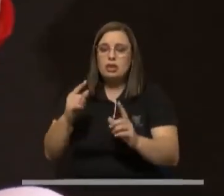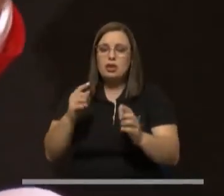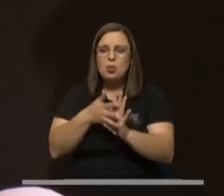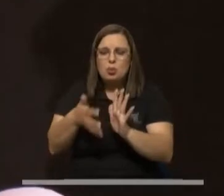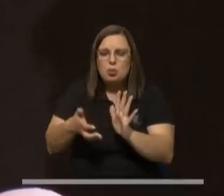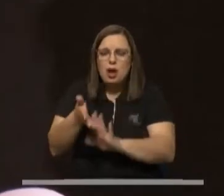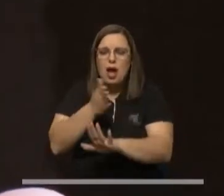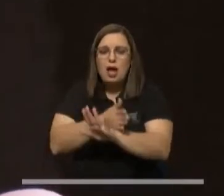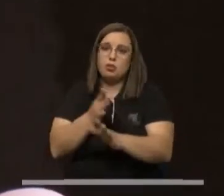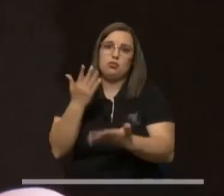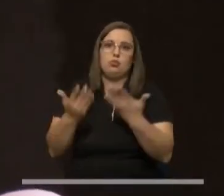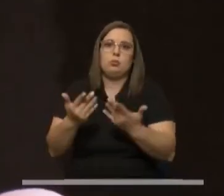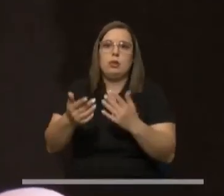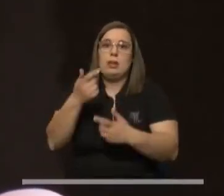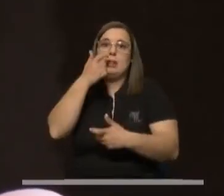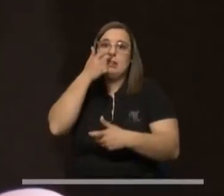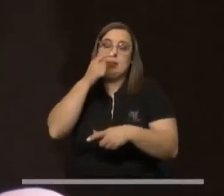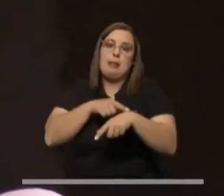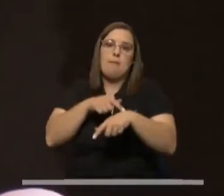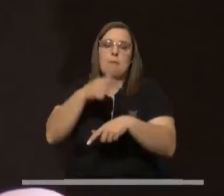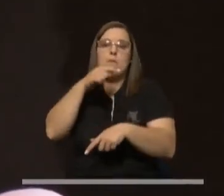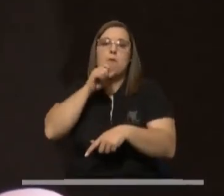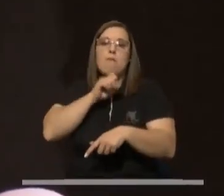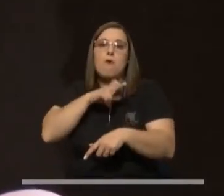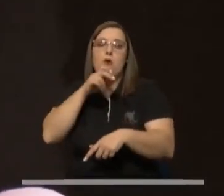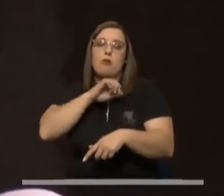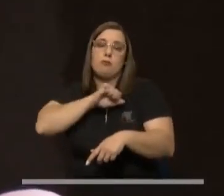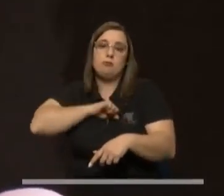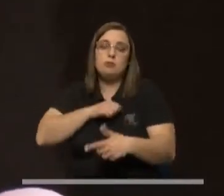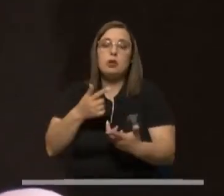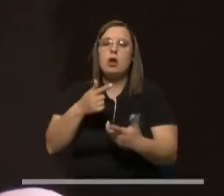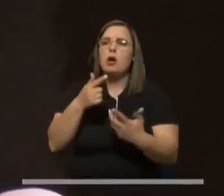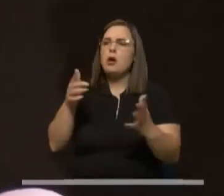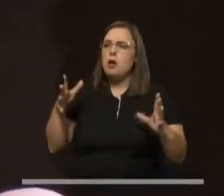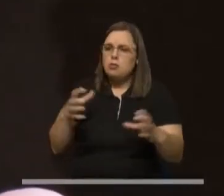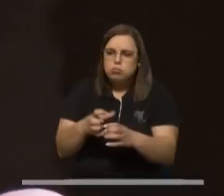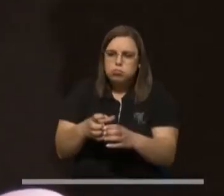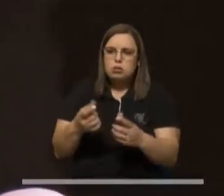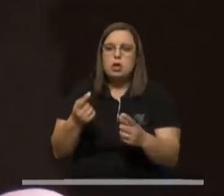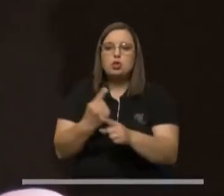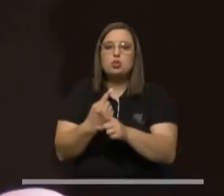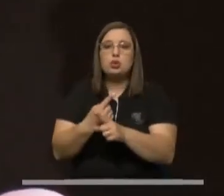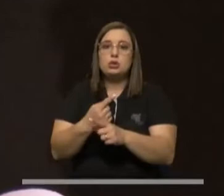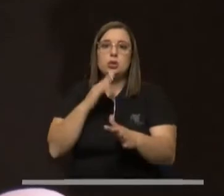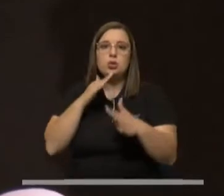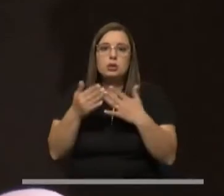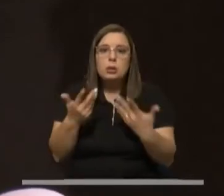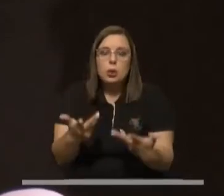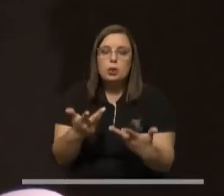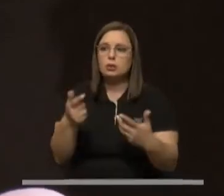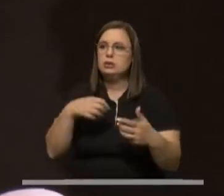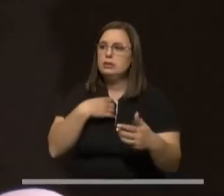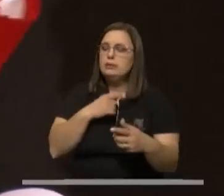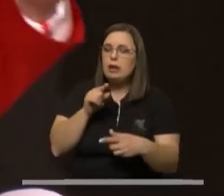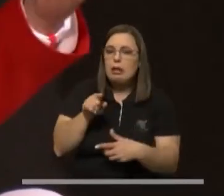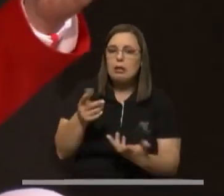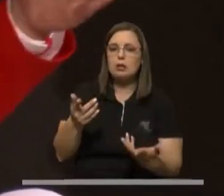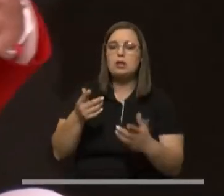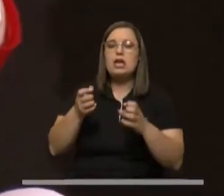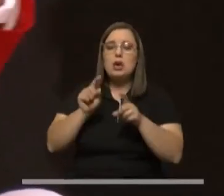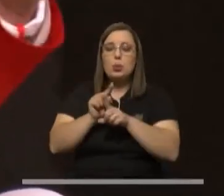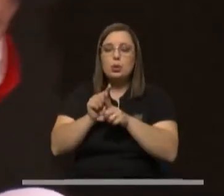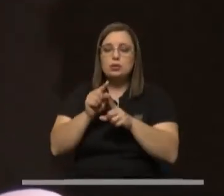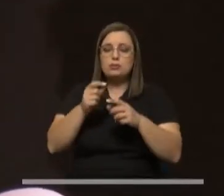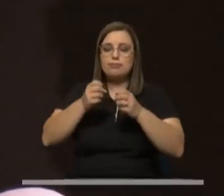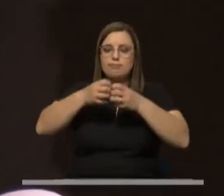in. I mean, time is much more complex than the time of our grandparents. I mean, the compression of time. And